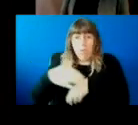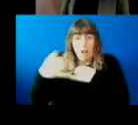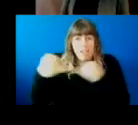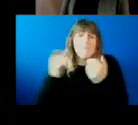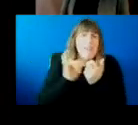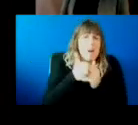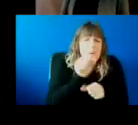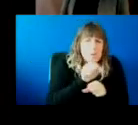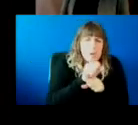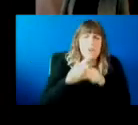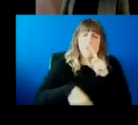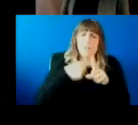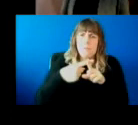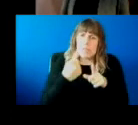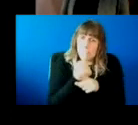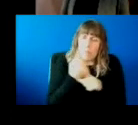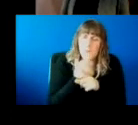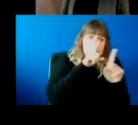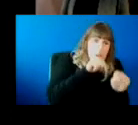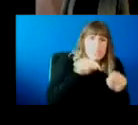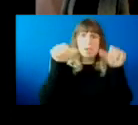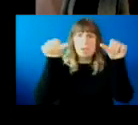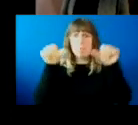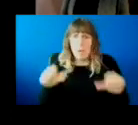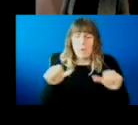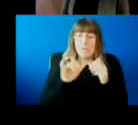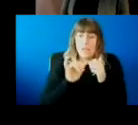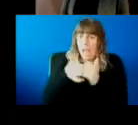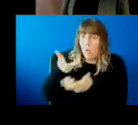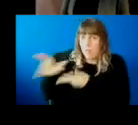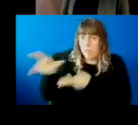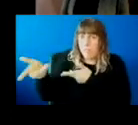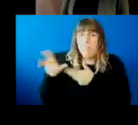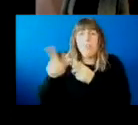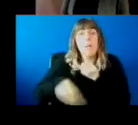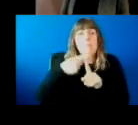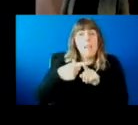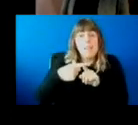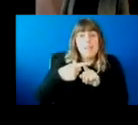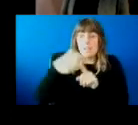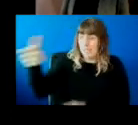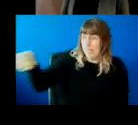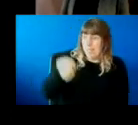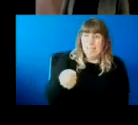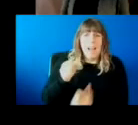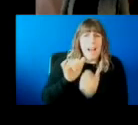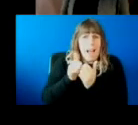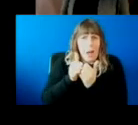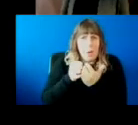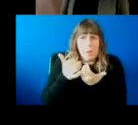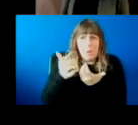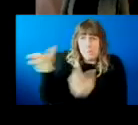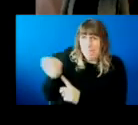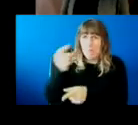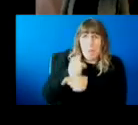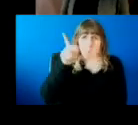with the appropriate responses and posts? How do you talk about it? And what do you look for in making the selection? And I'm gathering that means the